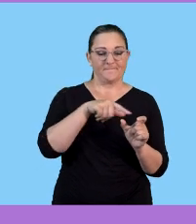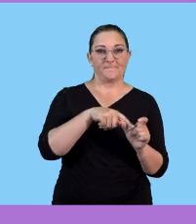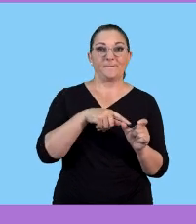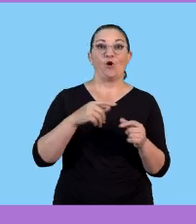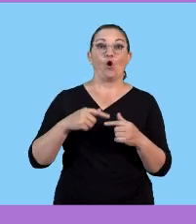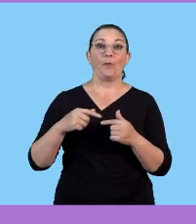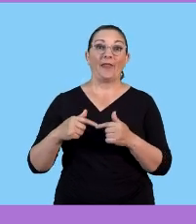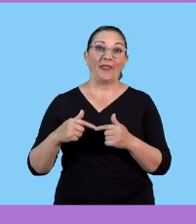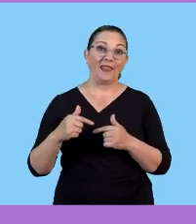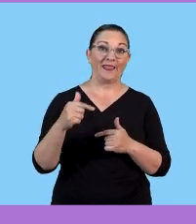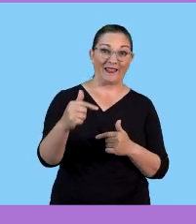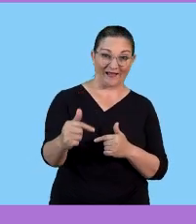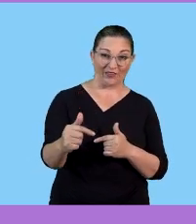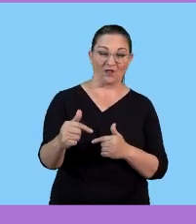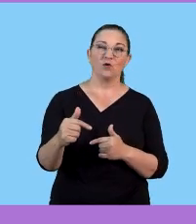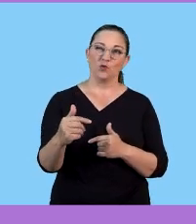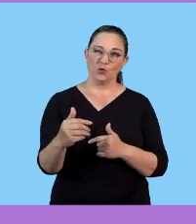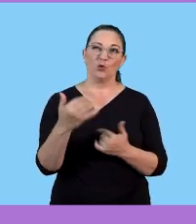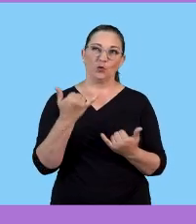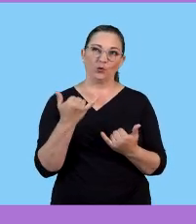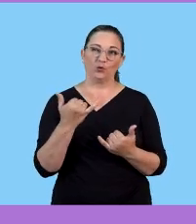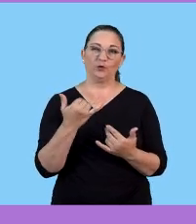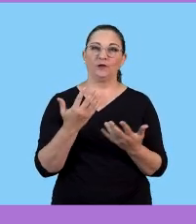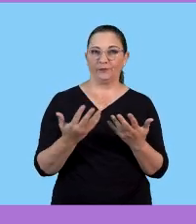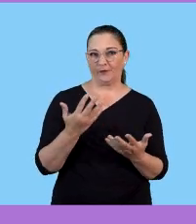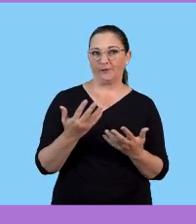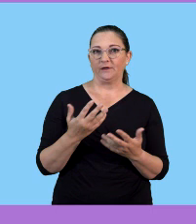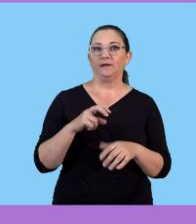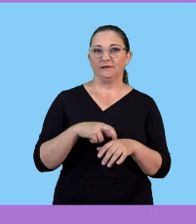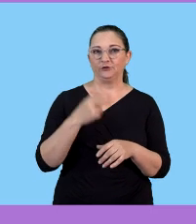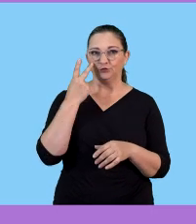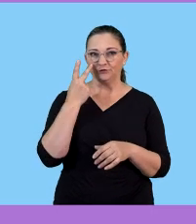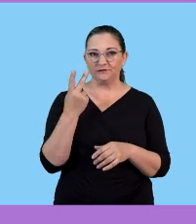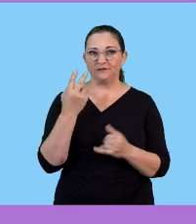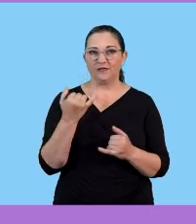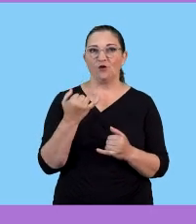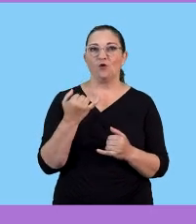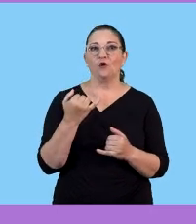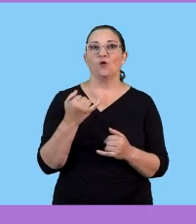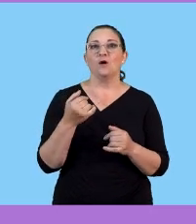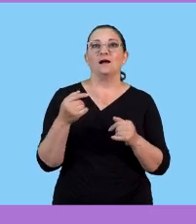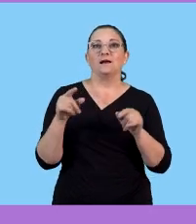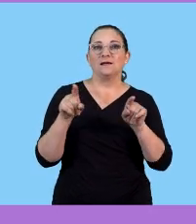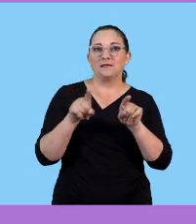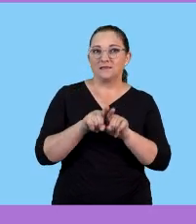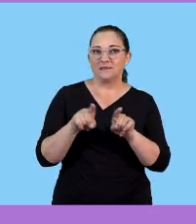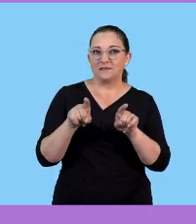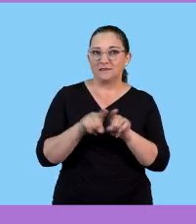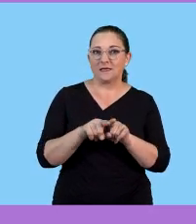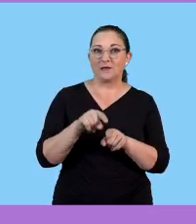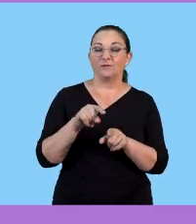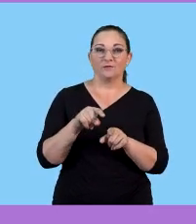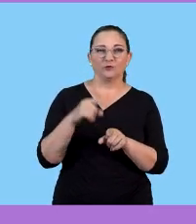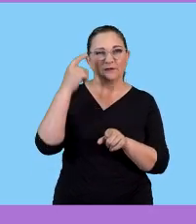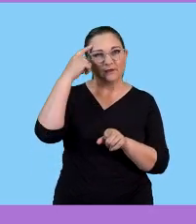piece. Common error, not converting to the same unit. What does that mean? I'm dealing with centimeters here. The